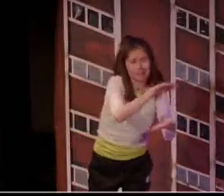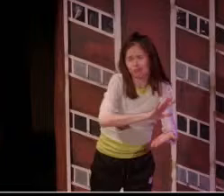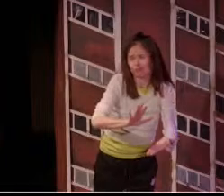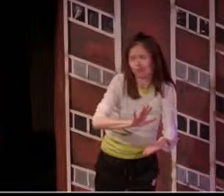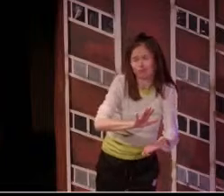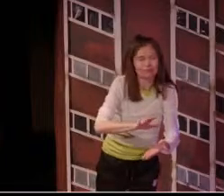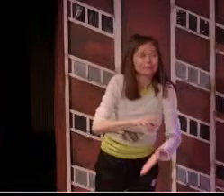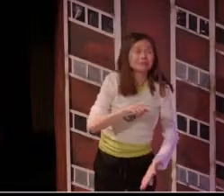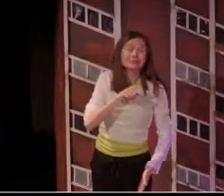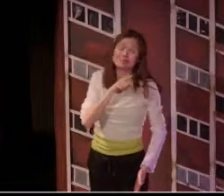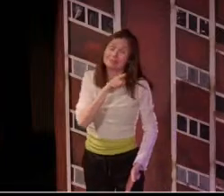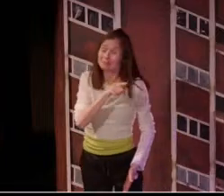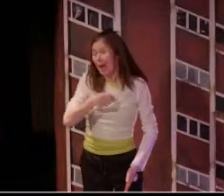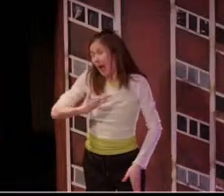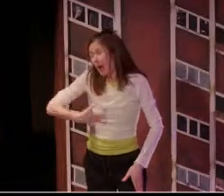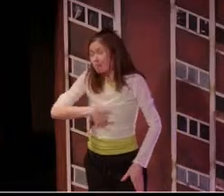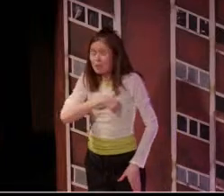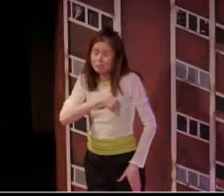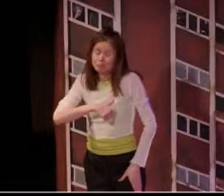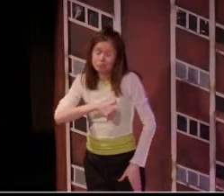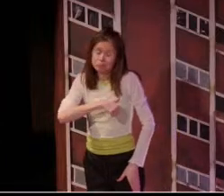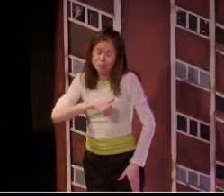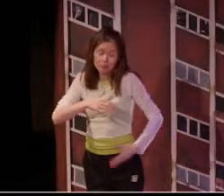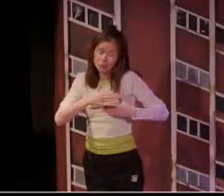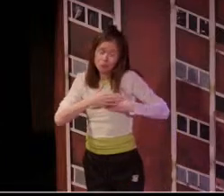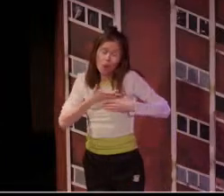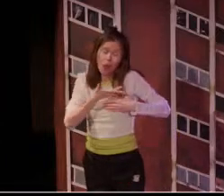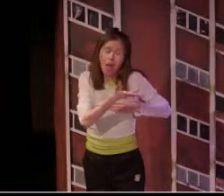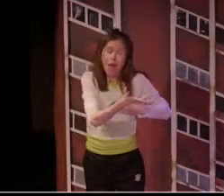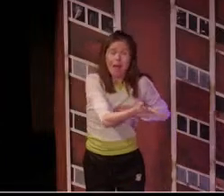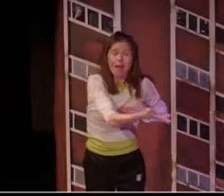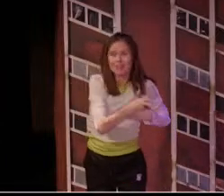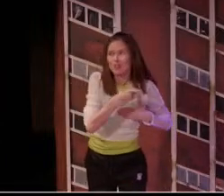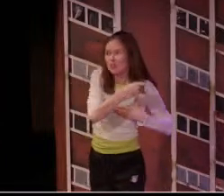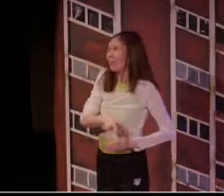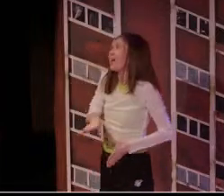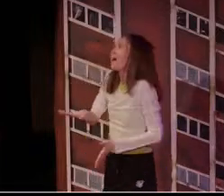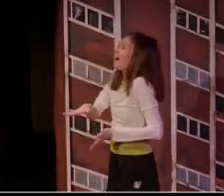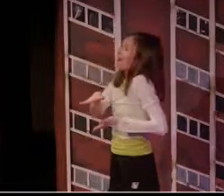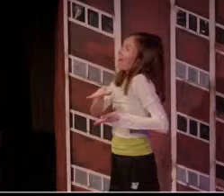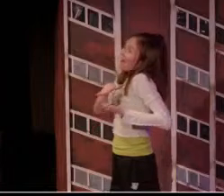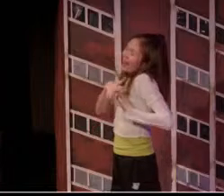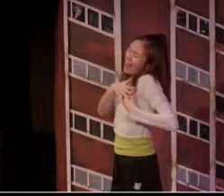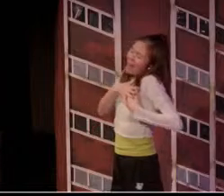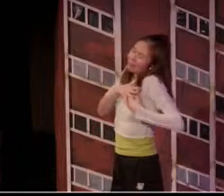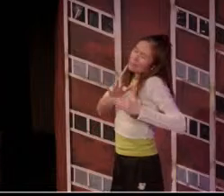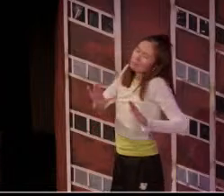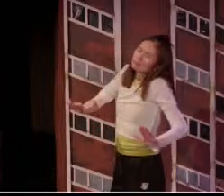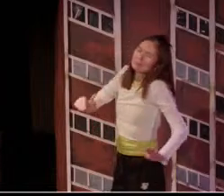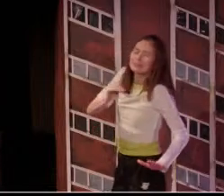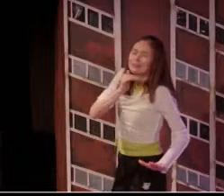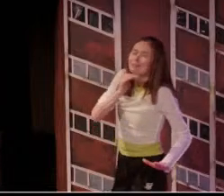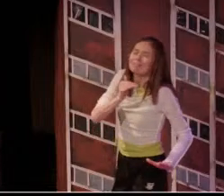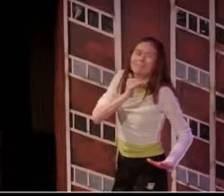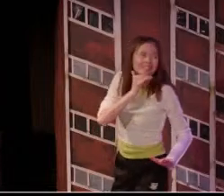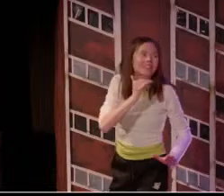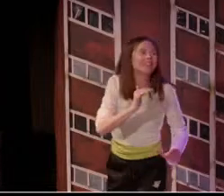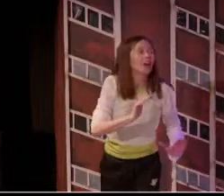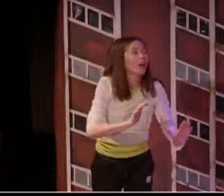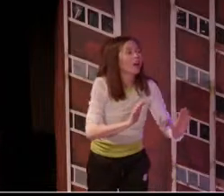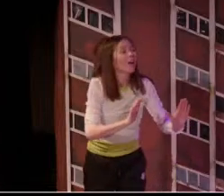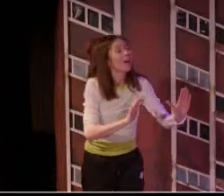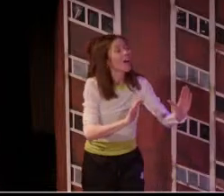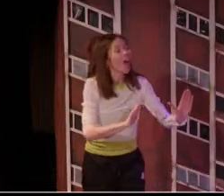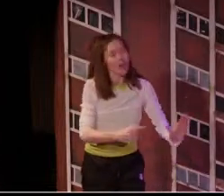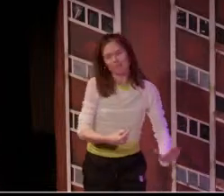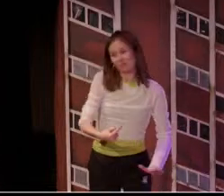from me are packed and locked up in my heart and given already, but not delivered. Oh, hear me speak, my love,